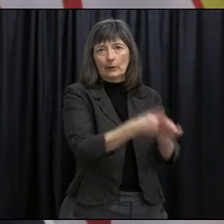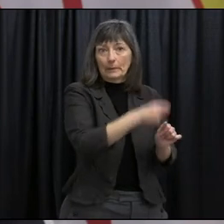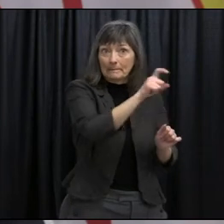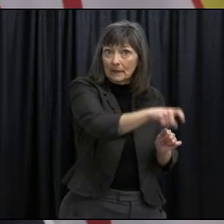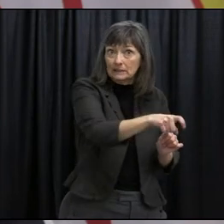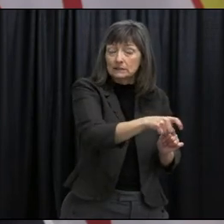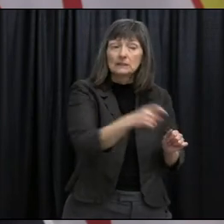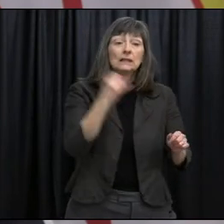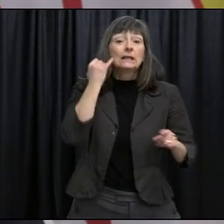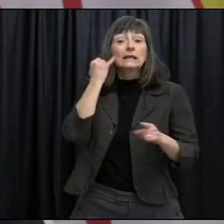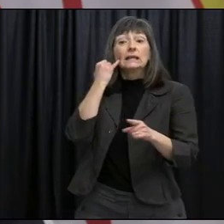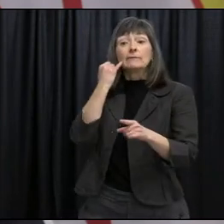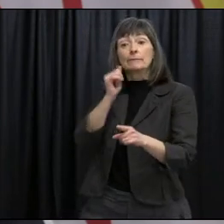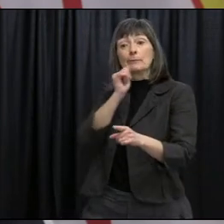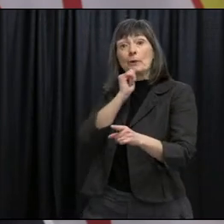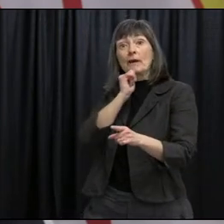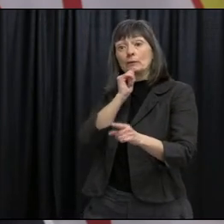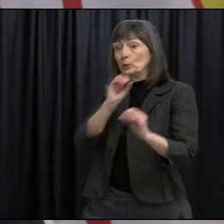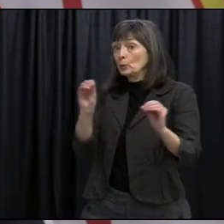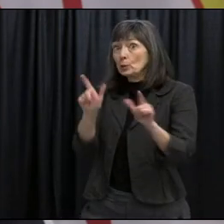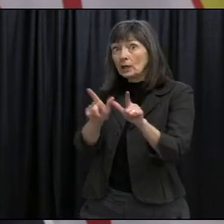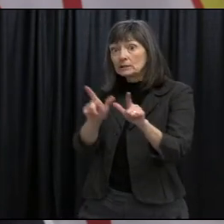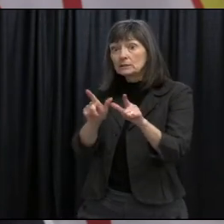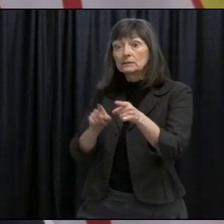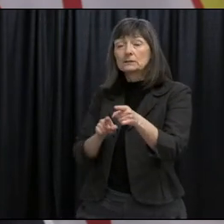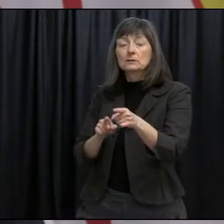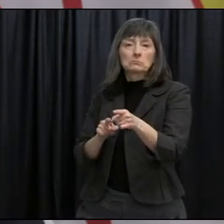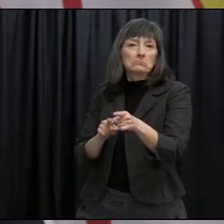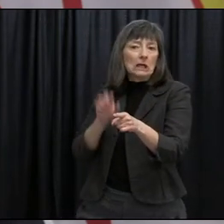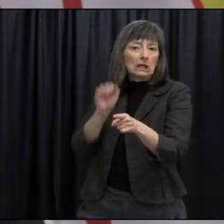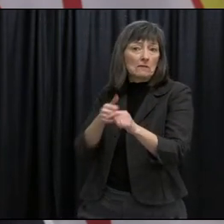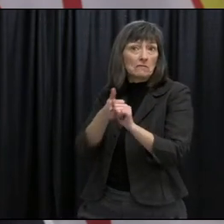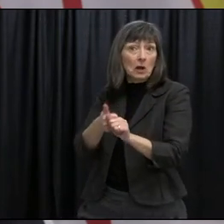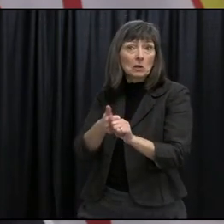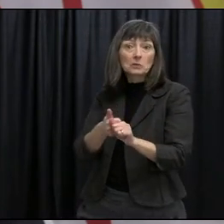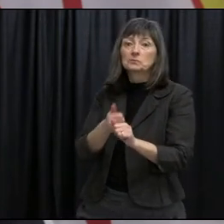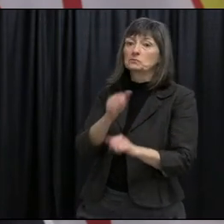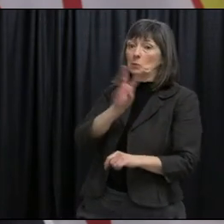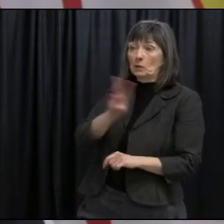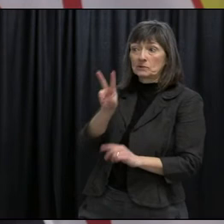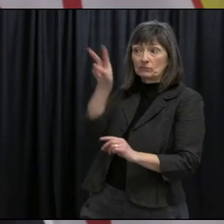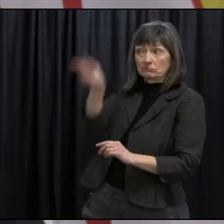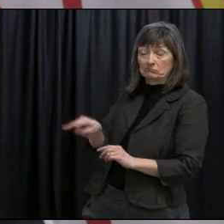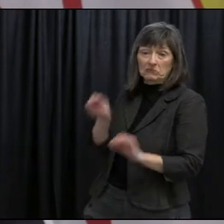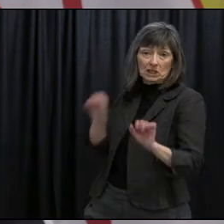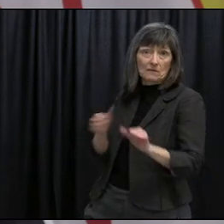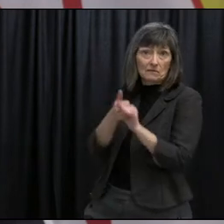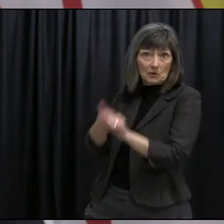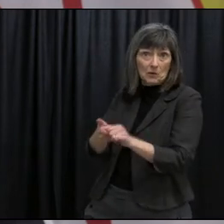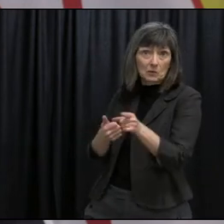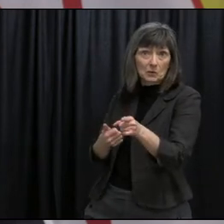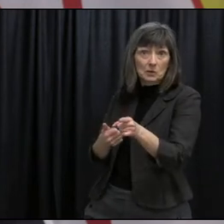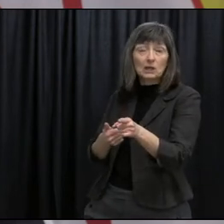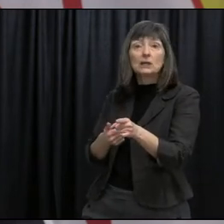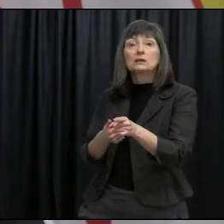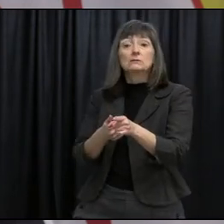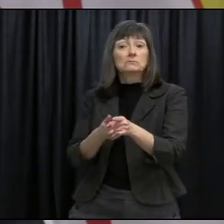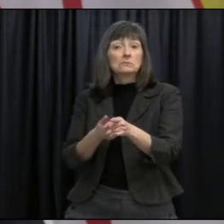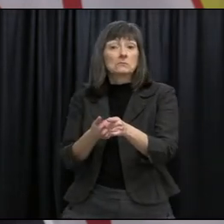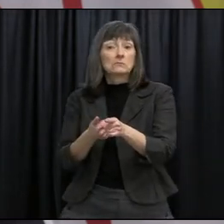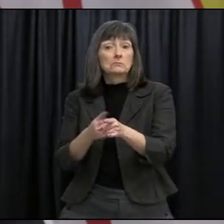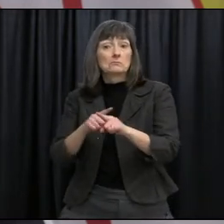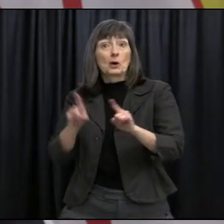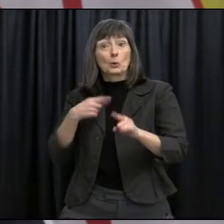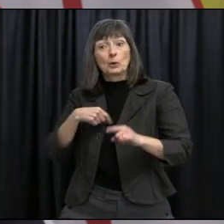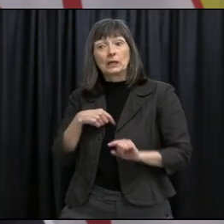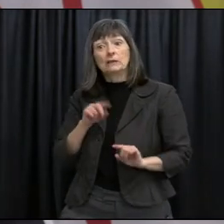those recommendations and protocols, they're freely available on the Department of Education's website. I think just from a pure public health messaging, and I'm